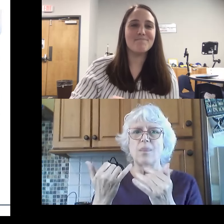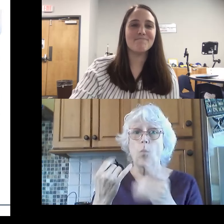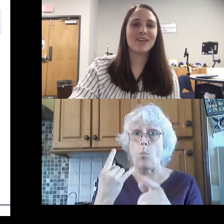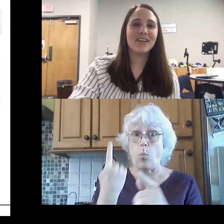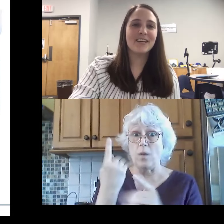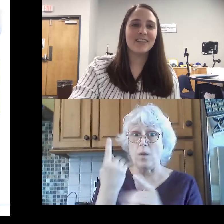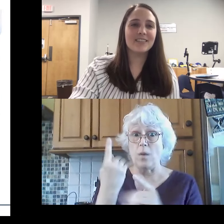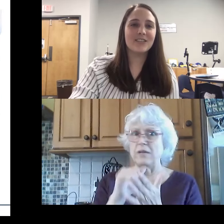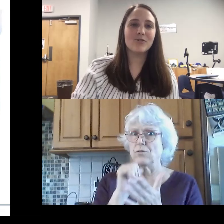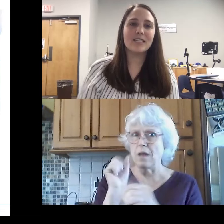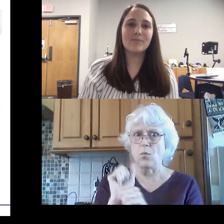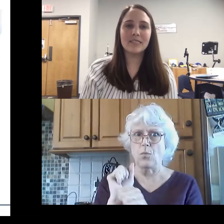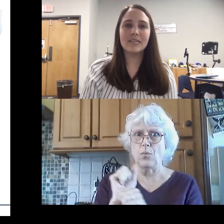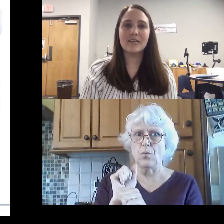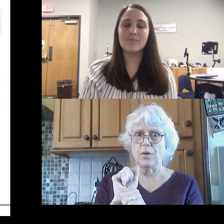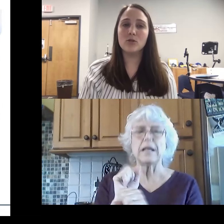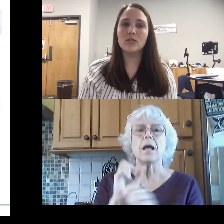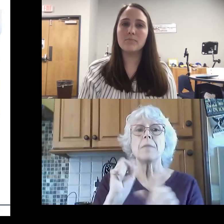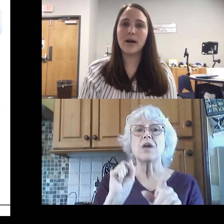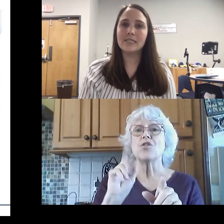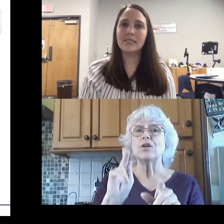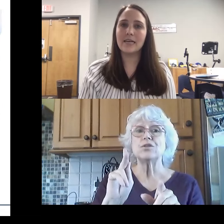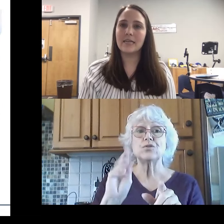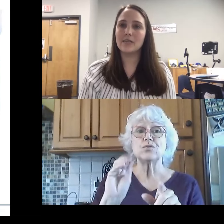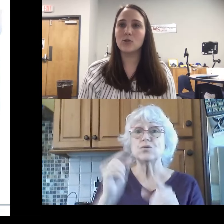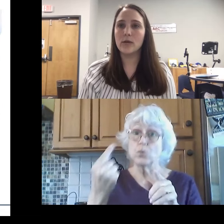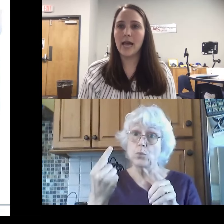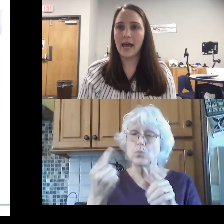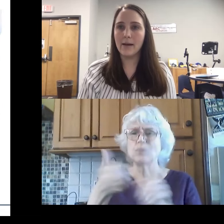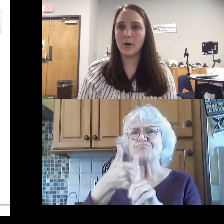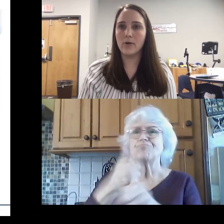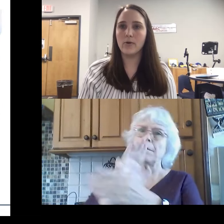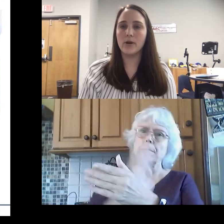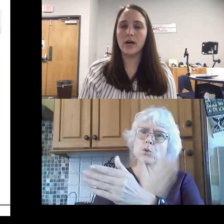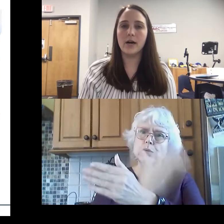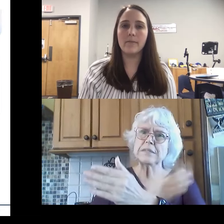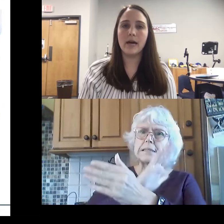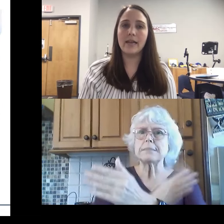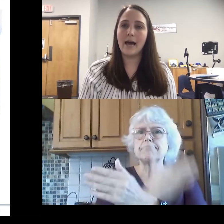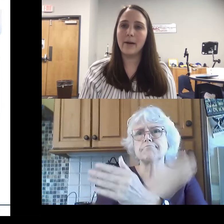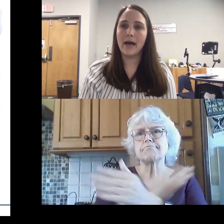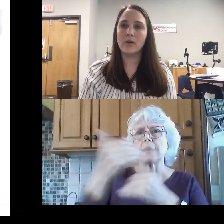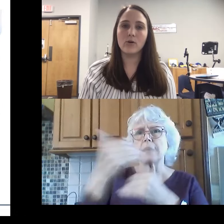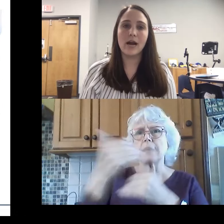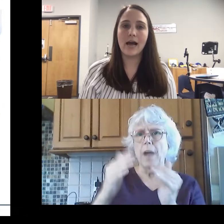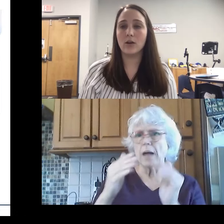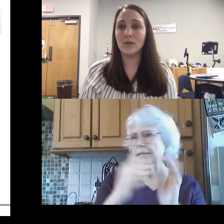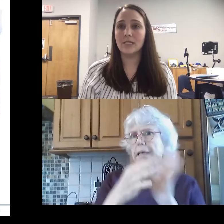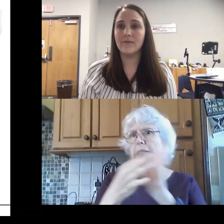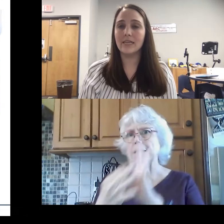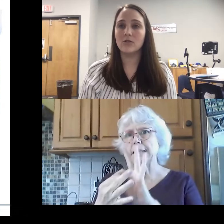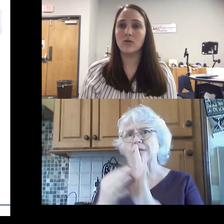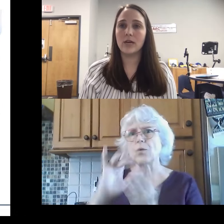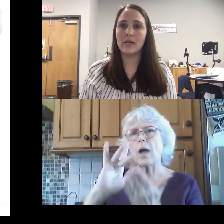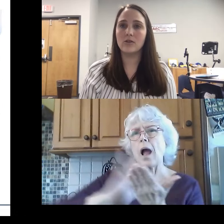the scoog is basically a music box that connects to an app on an iPad or iOS